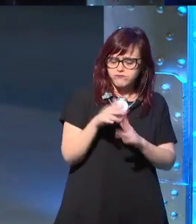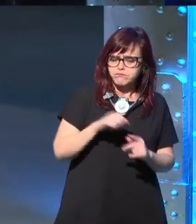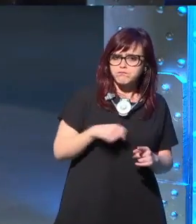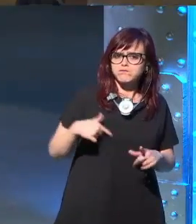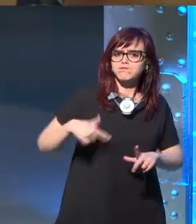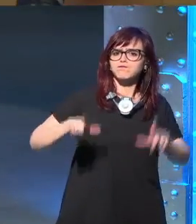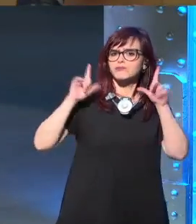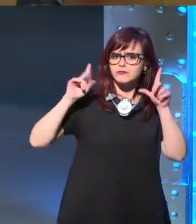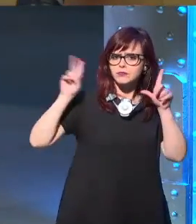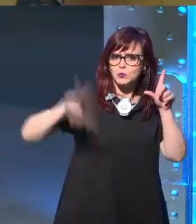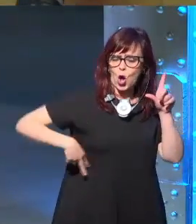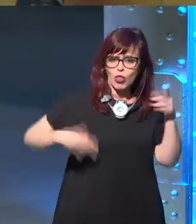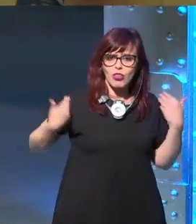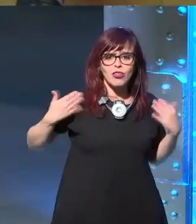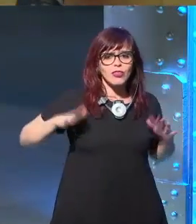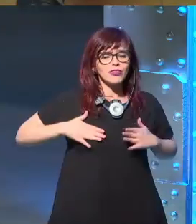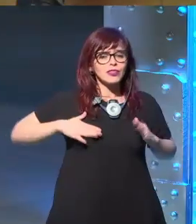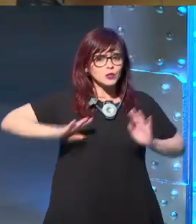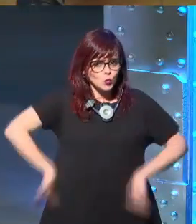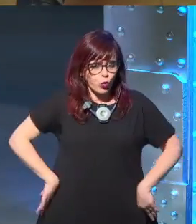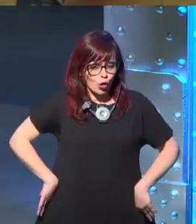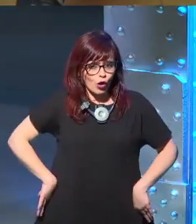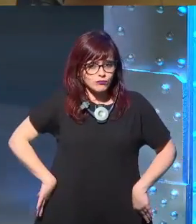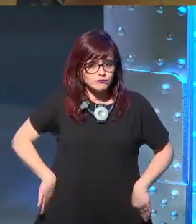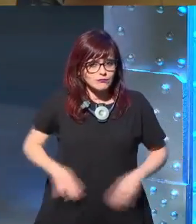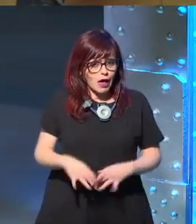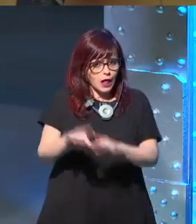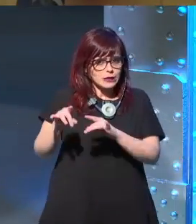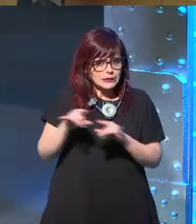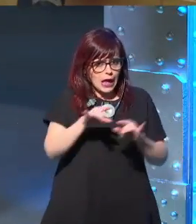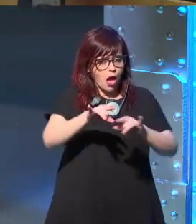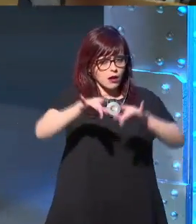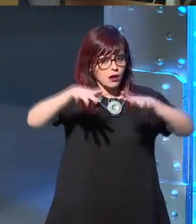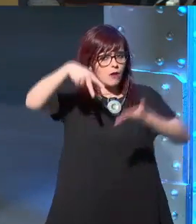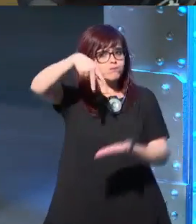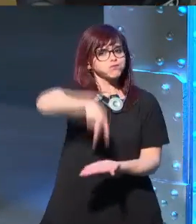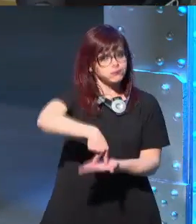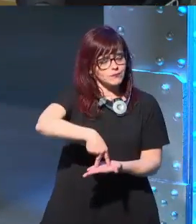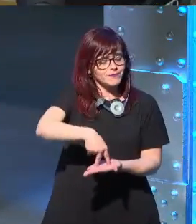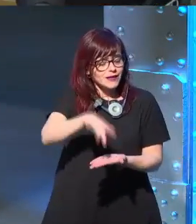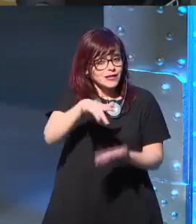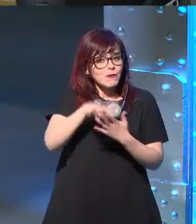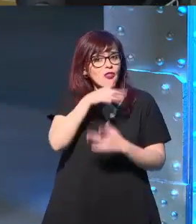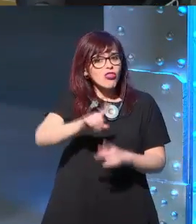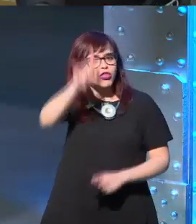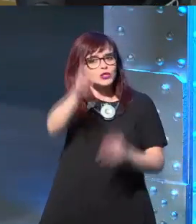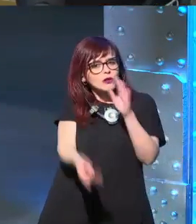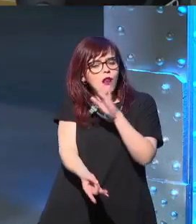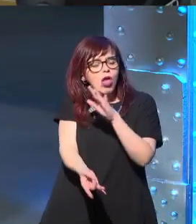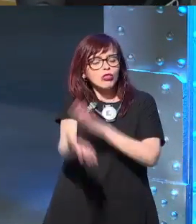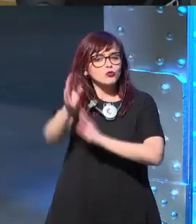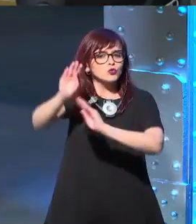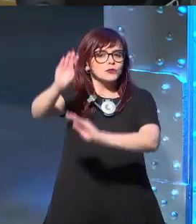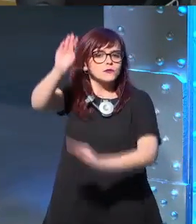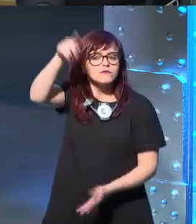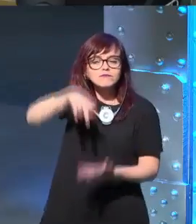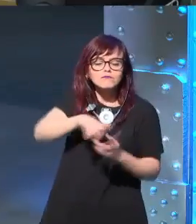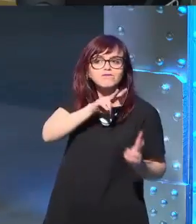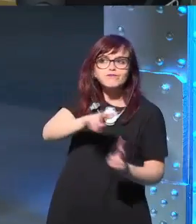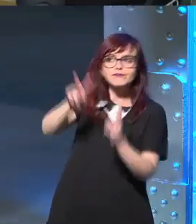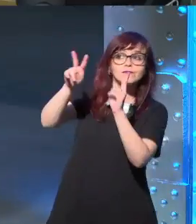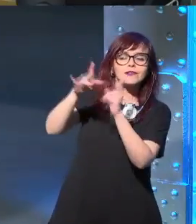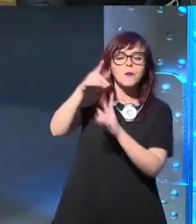naked in the earth and in God's creation, and I'm asking myself the ultimate question,